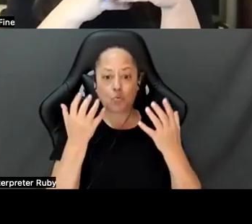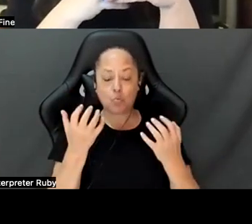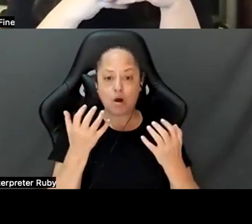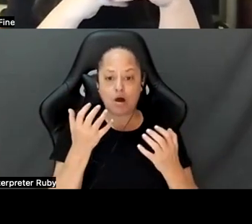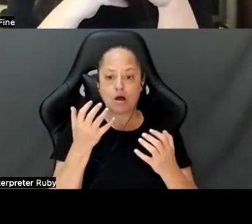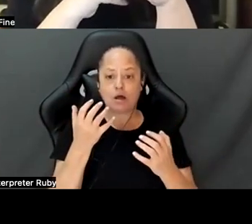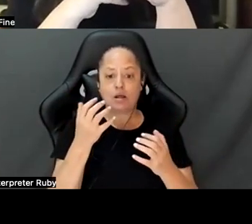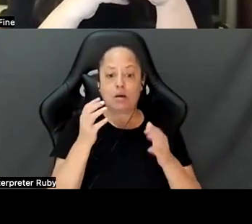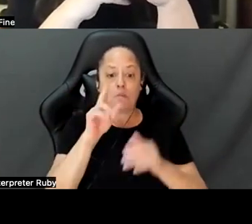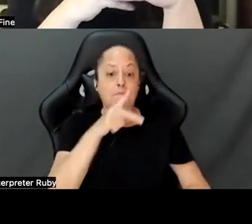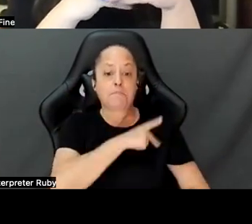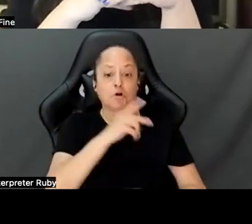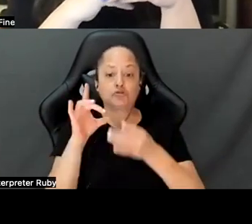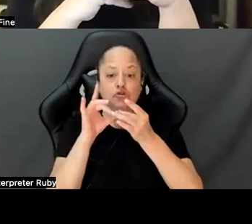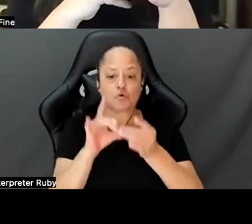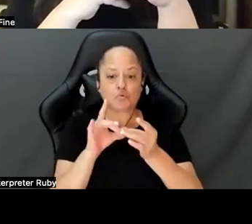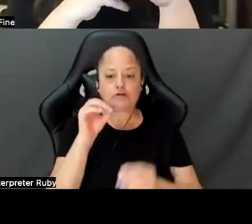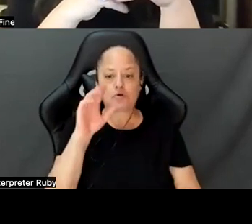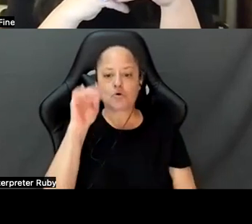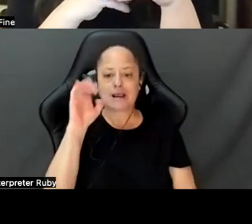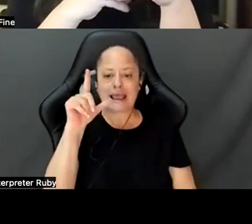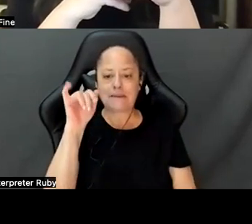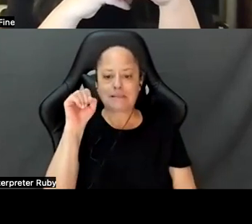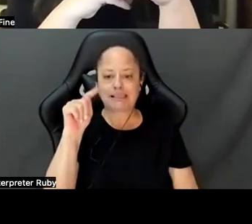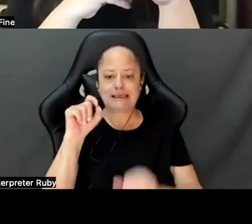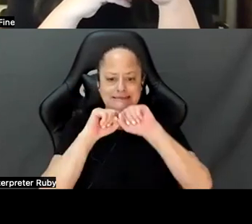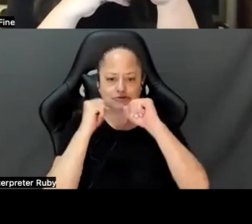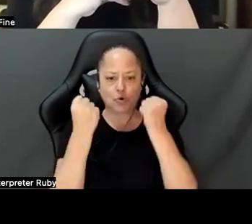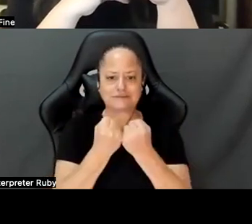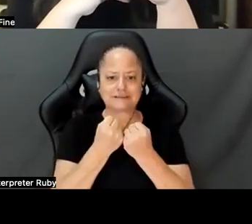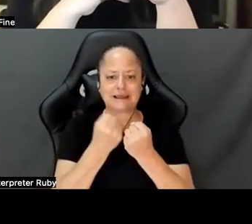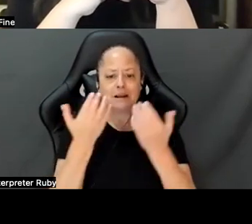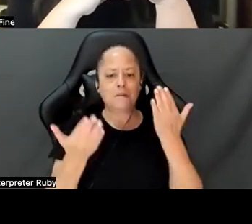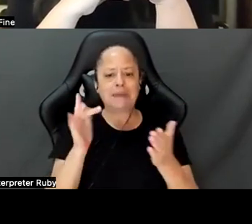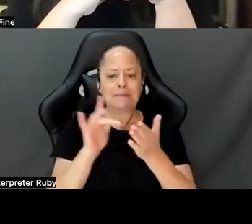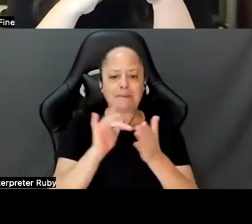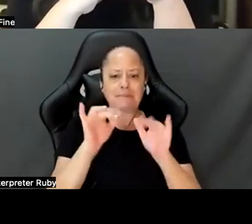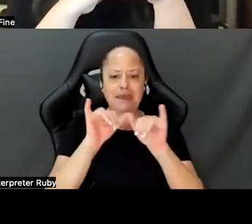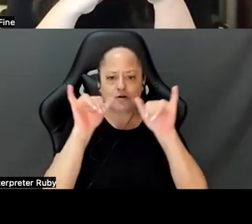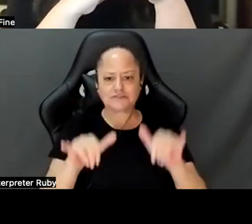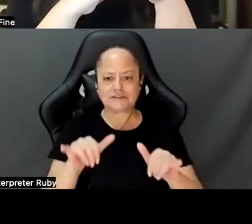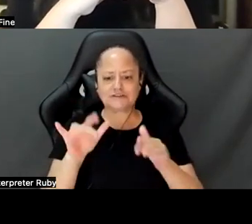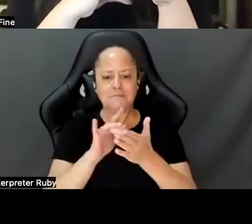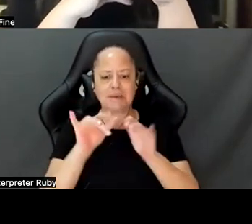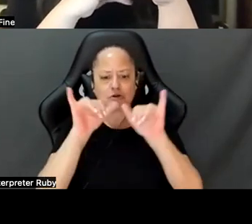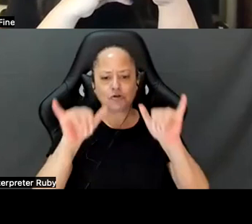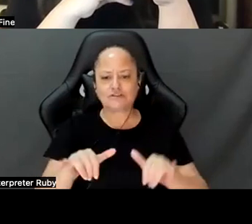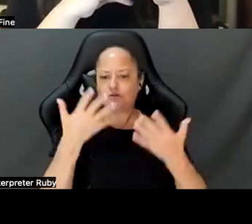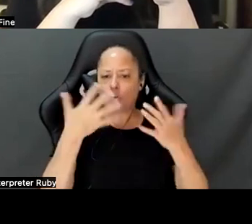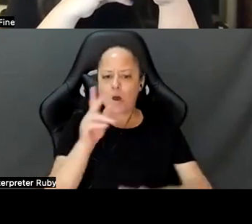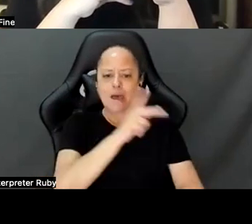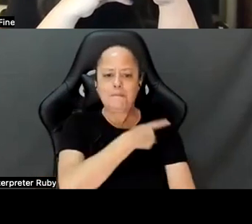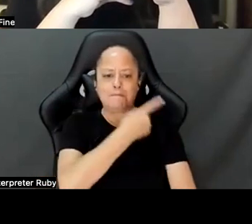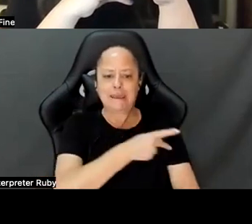a personal relationship or it's the ableist society. Maybe it's the medical system, because the medical system doesn't want patients to